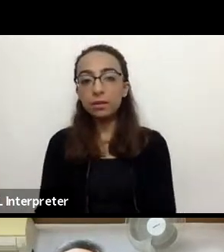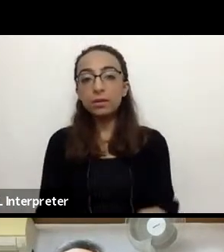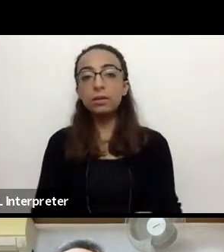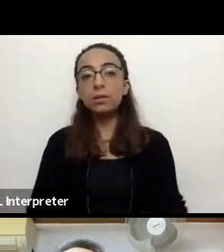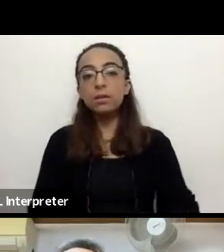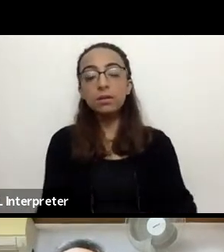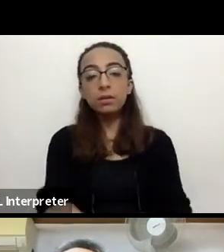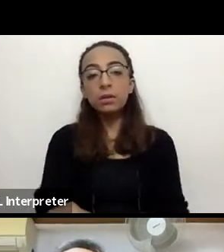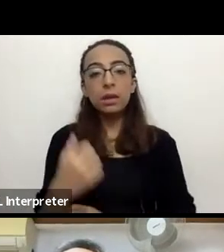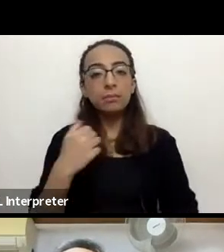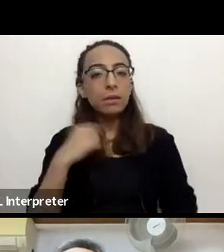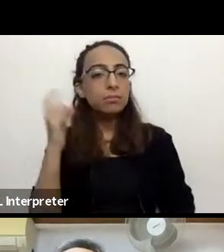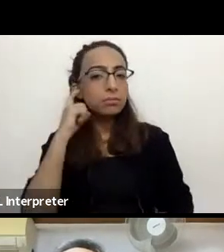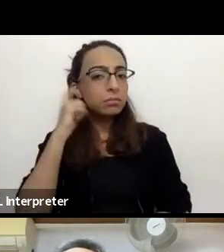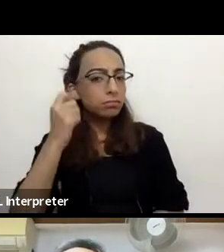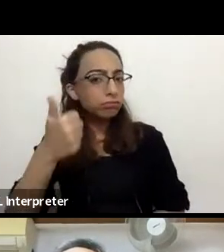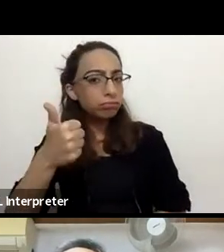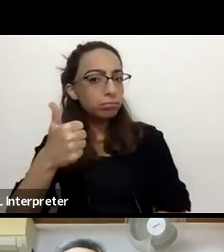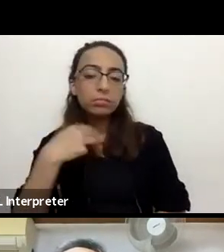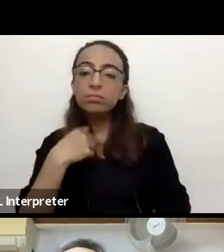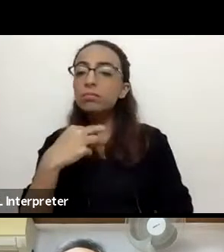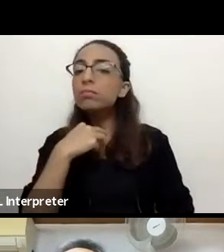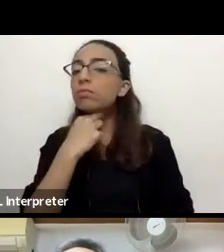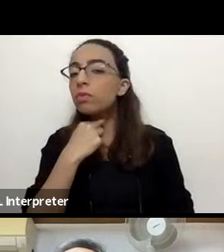Armanji, my audio is fine.